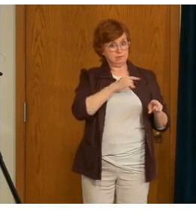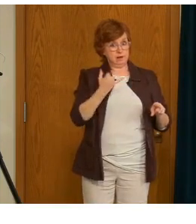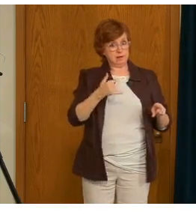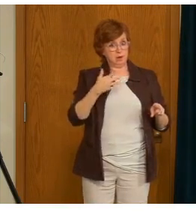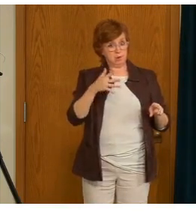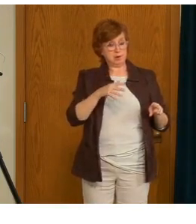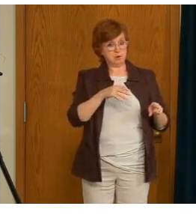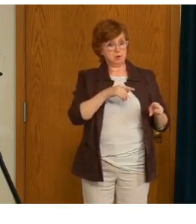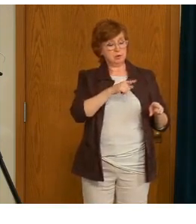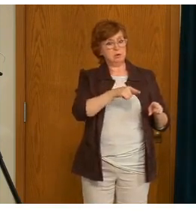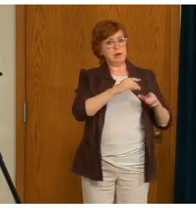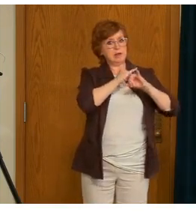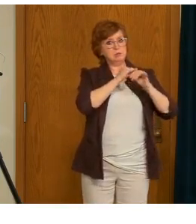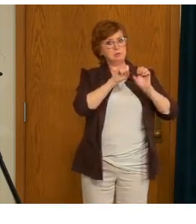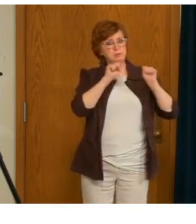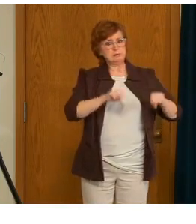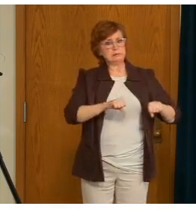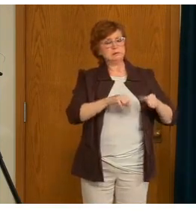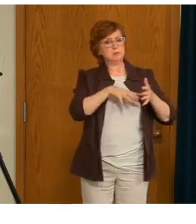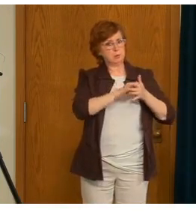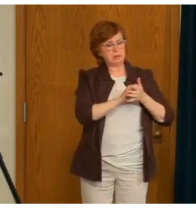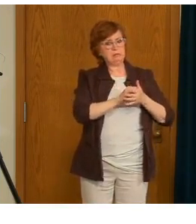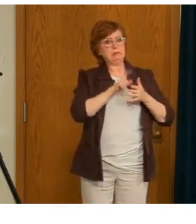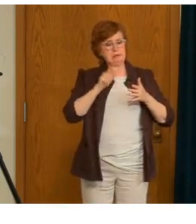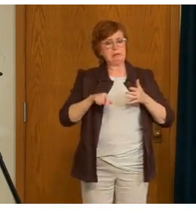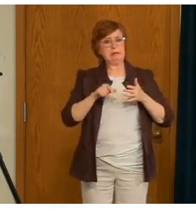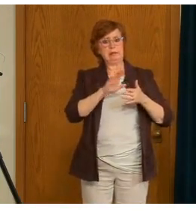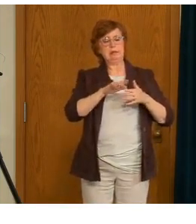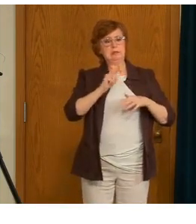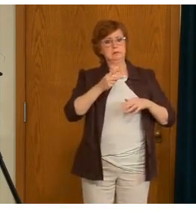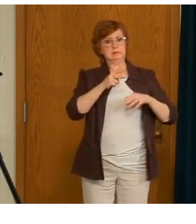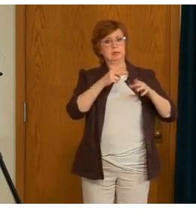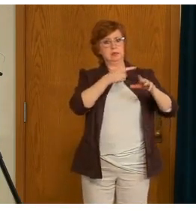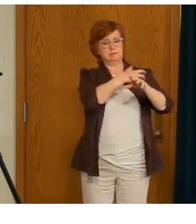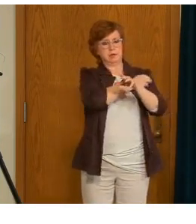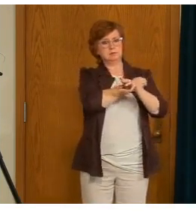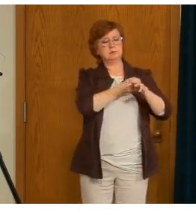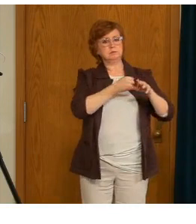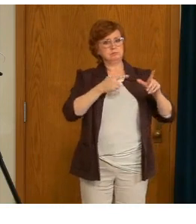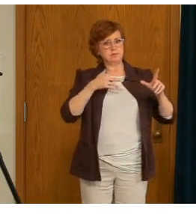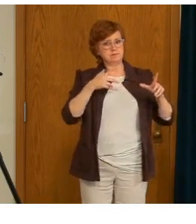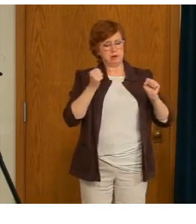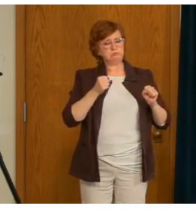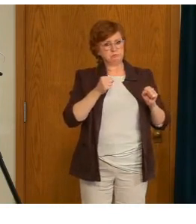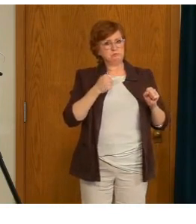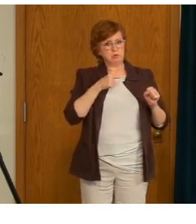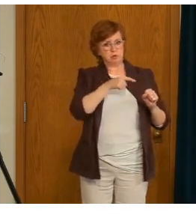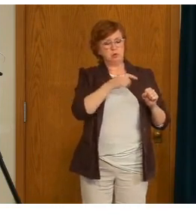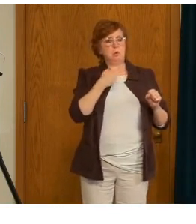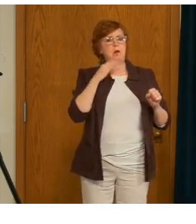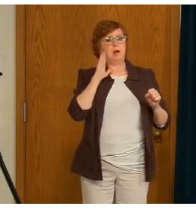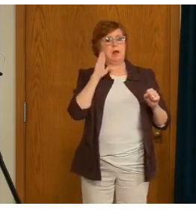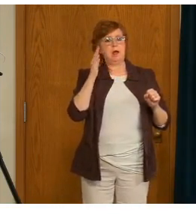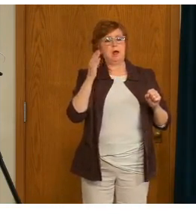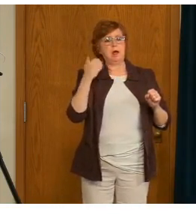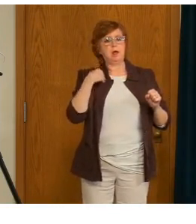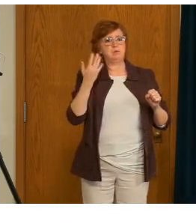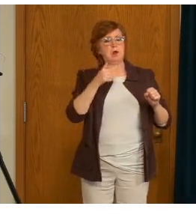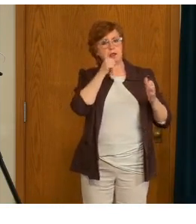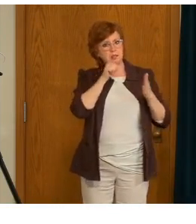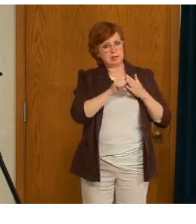those patients that fit those categories. Otherwise, the clinically extremely vulnerable will follow the same sequence